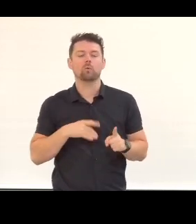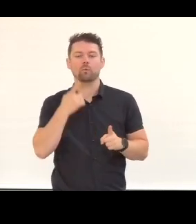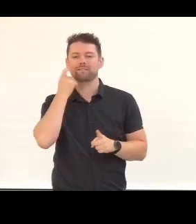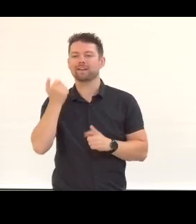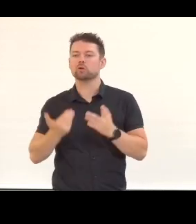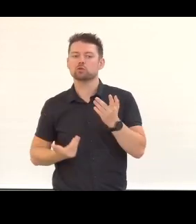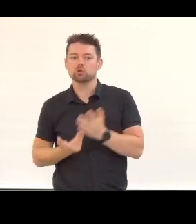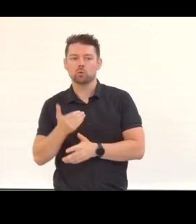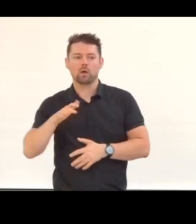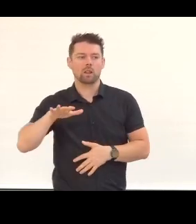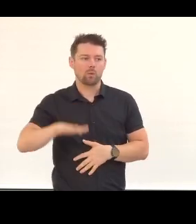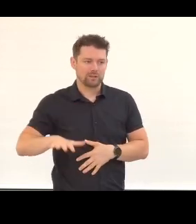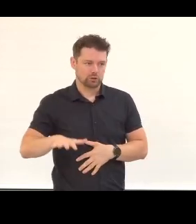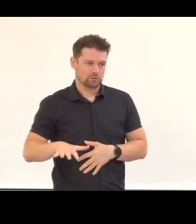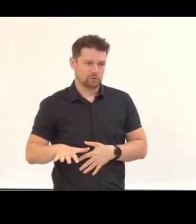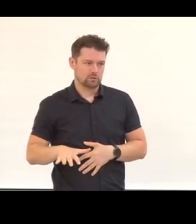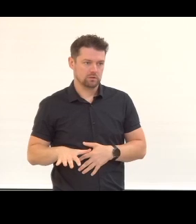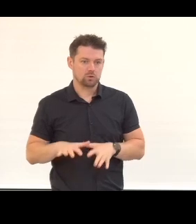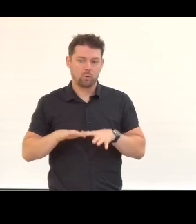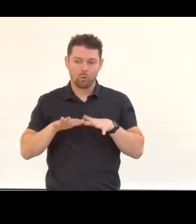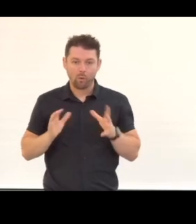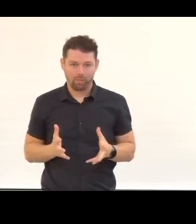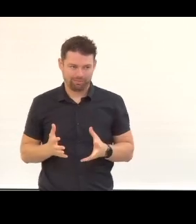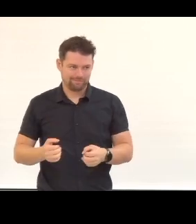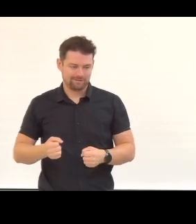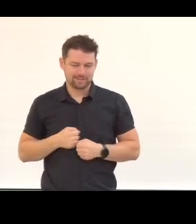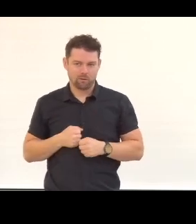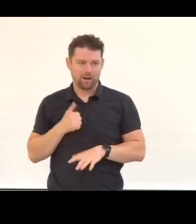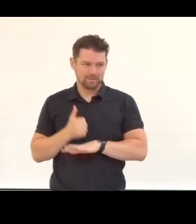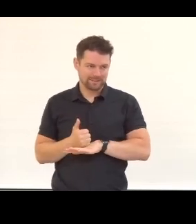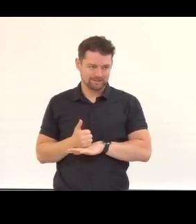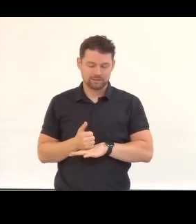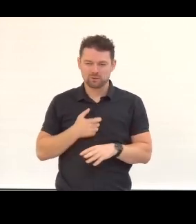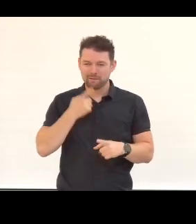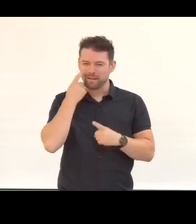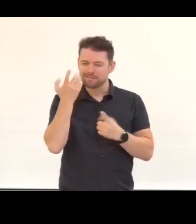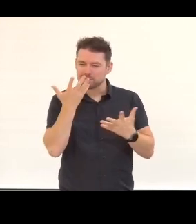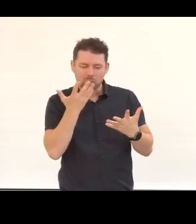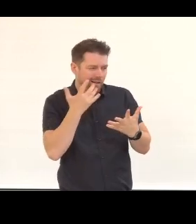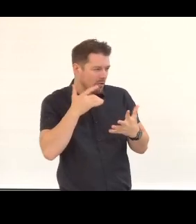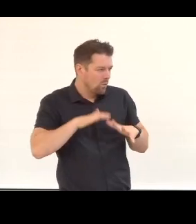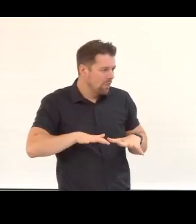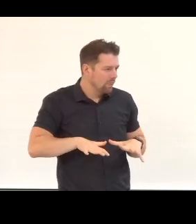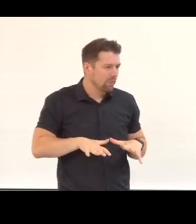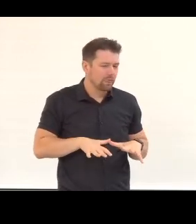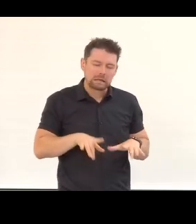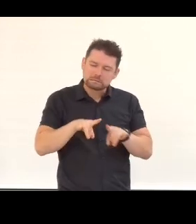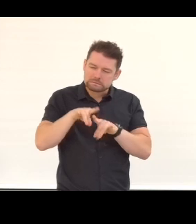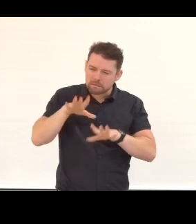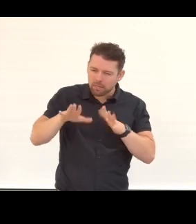So basically Earth is our Mars Analogue habitat. To find a place on Earth that is as Mars-like as